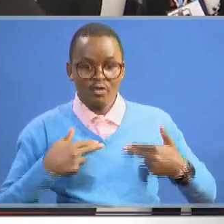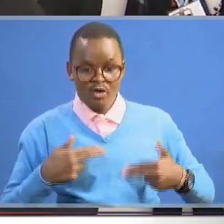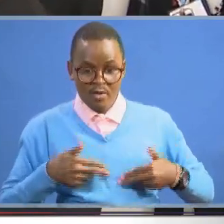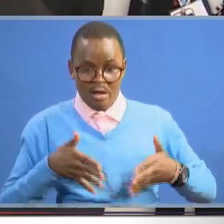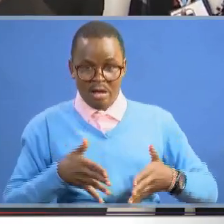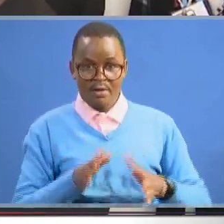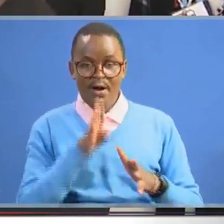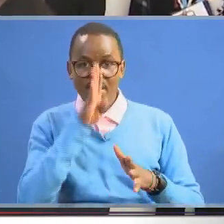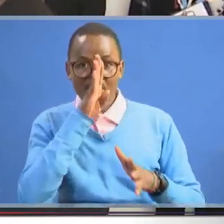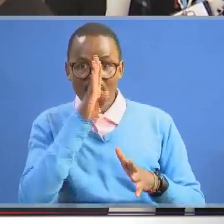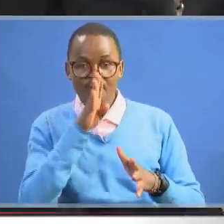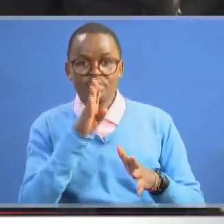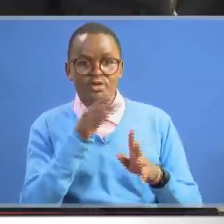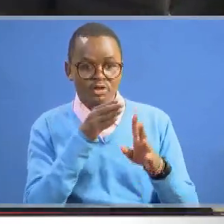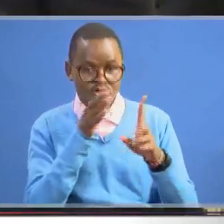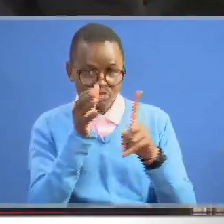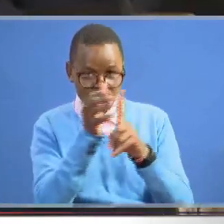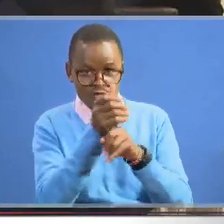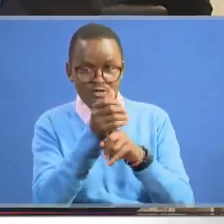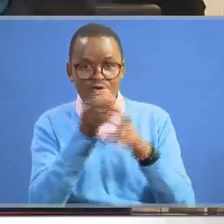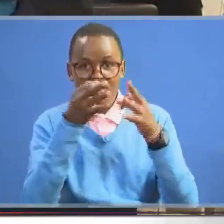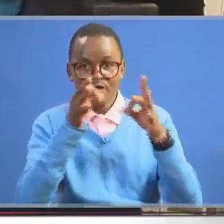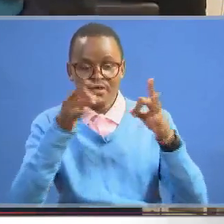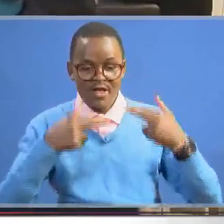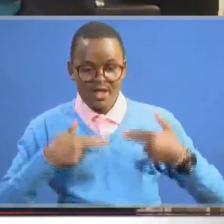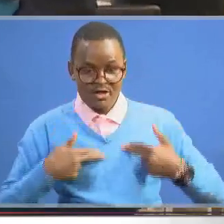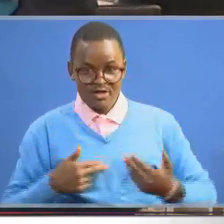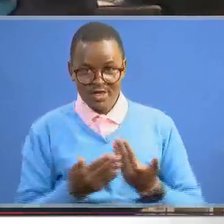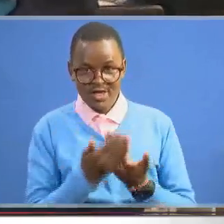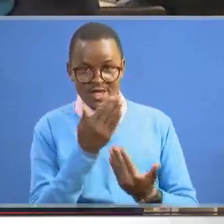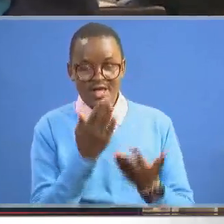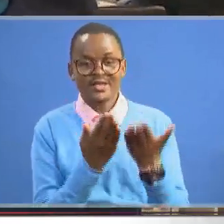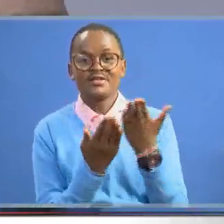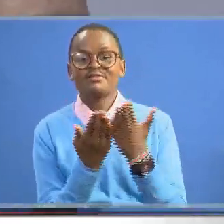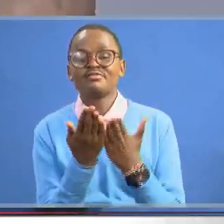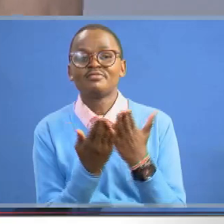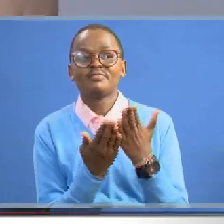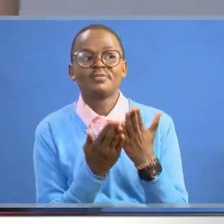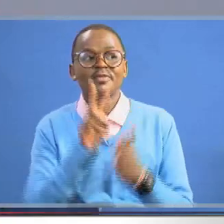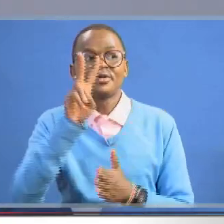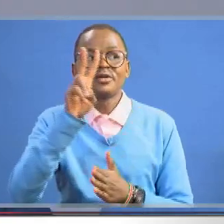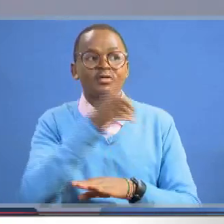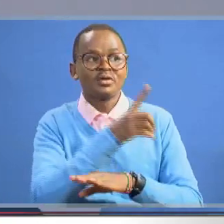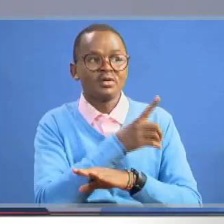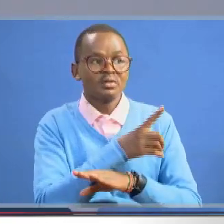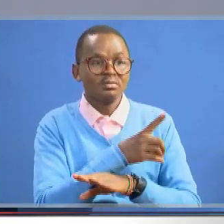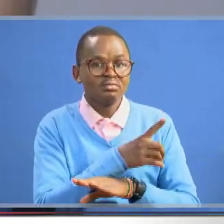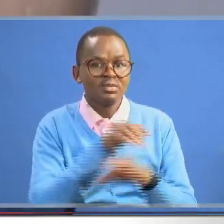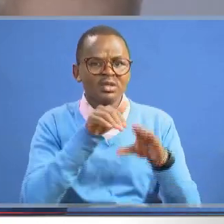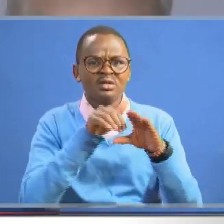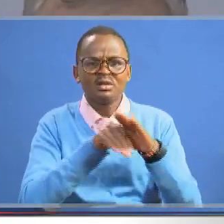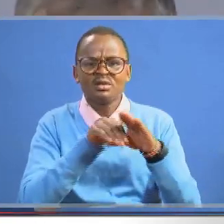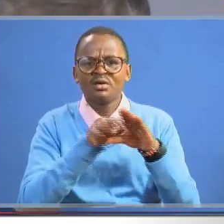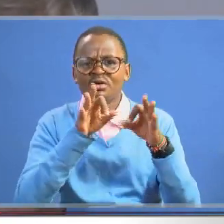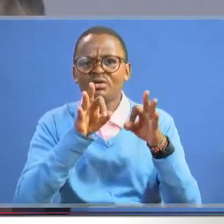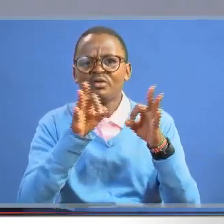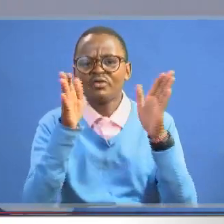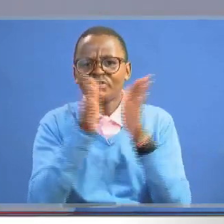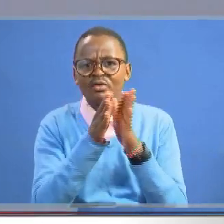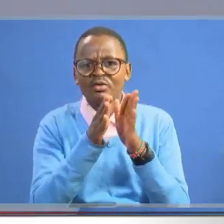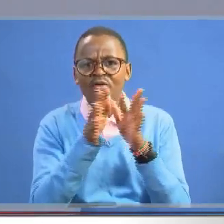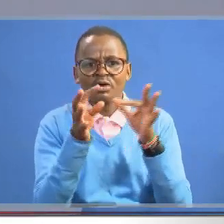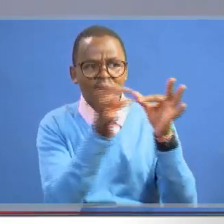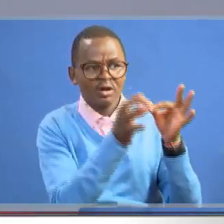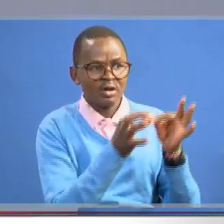burden has been lifted through access to free healthcare services. Today's event is the result of close